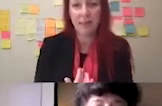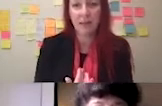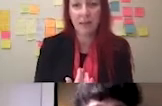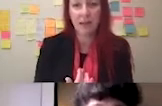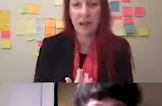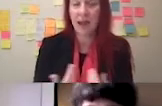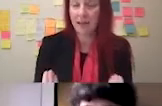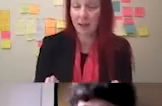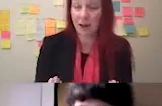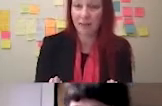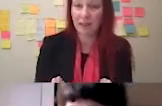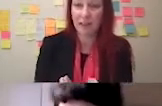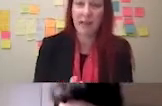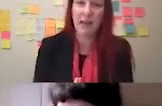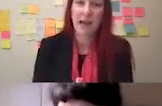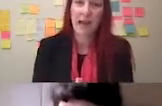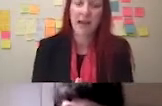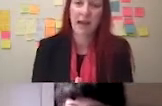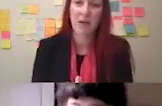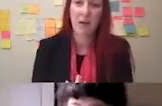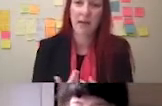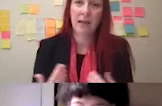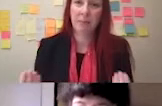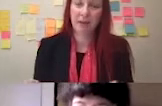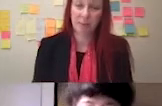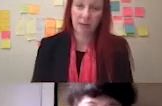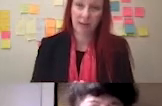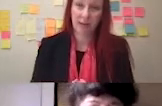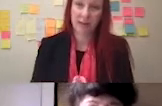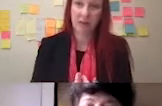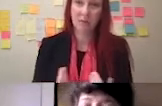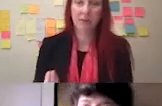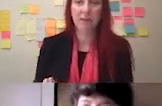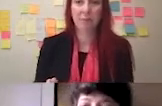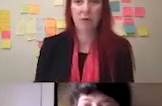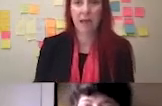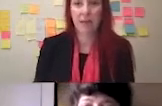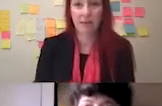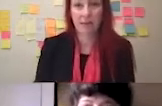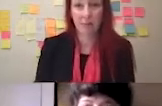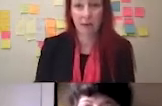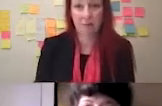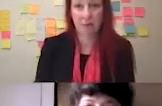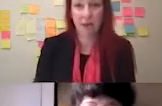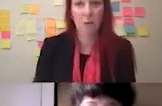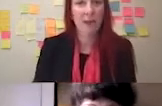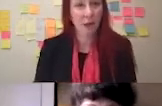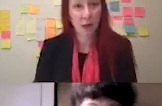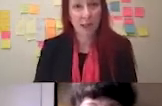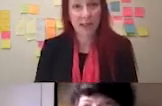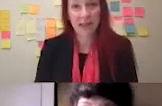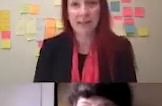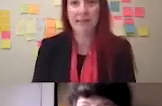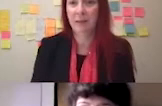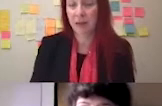in academia and in life, really, and in how we, by supporting ourselves, we are supporting others as well.